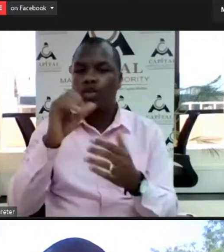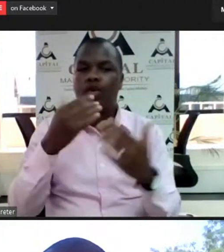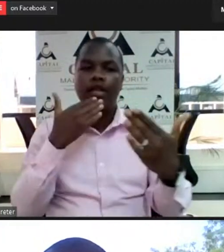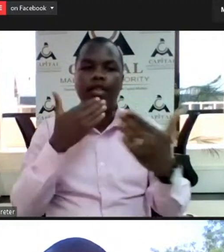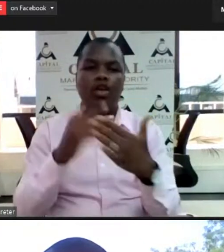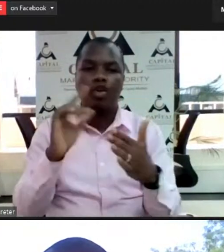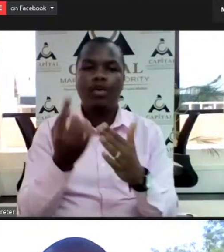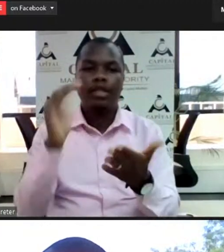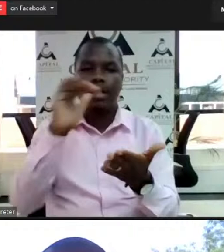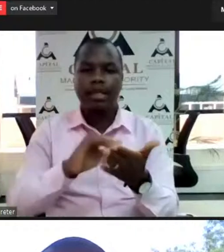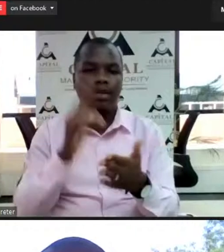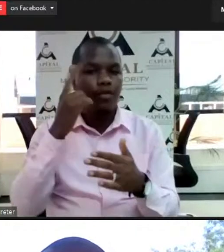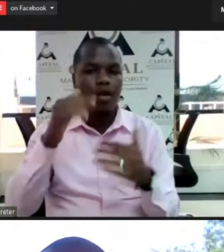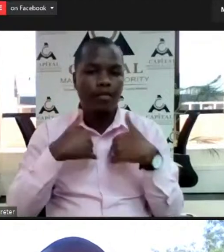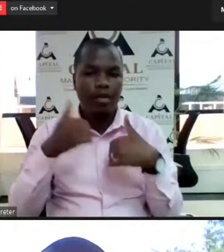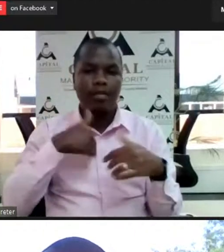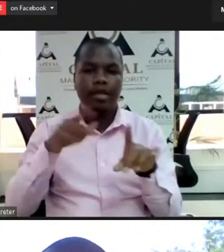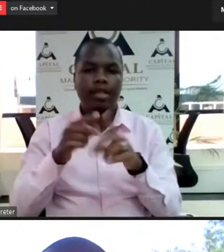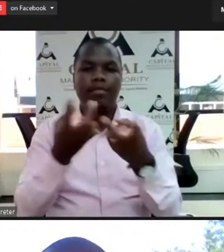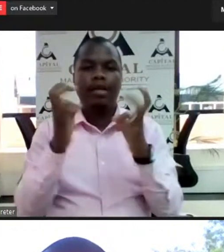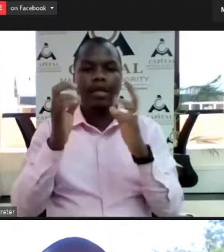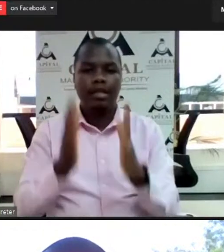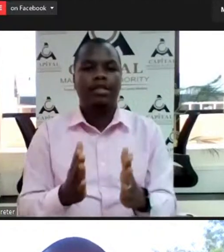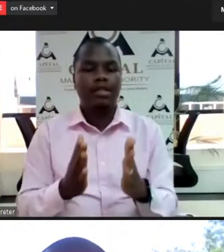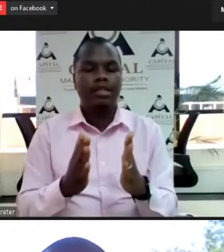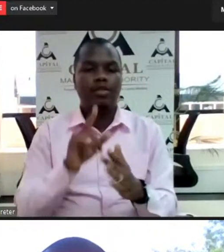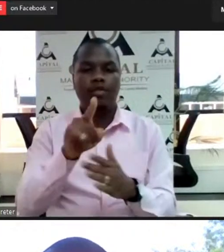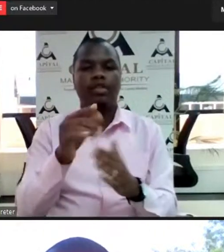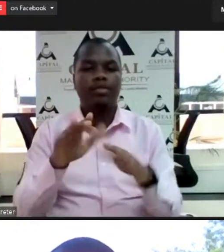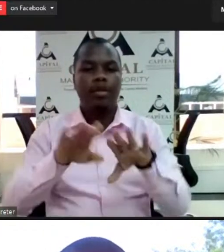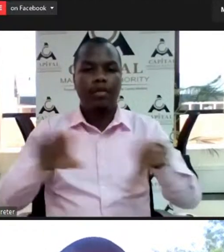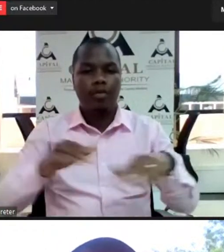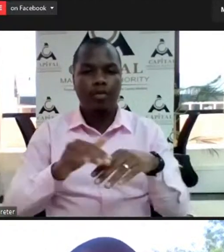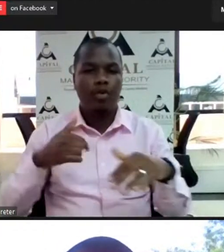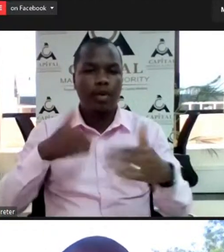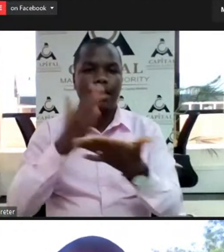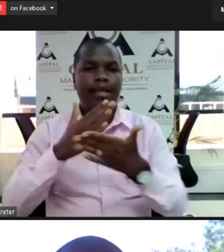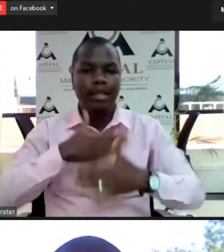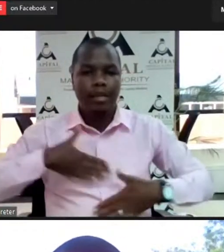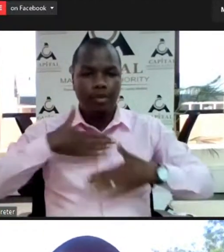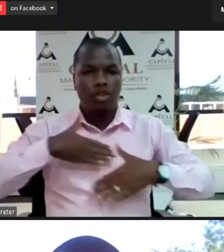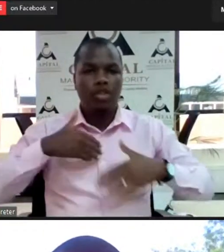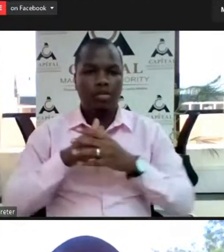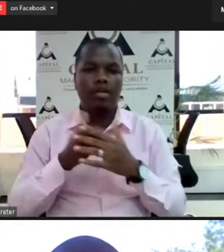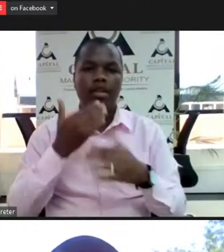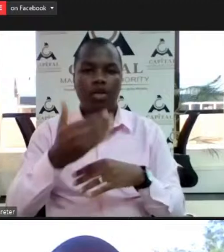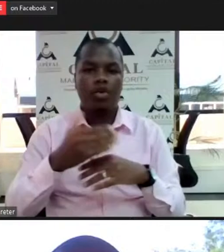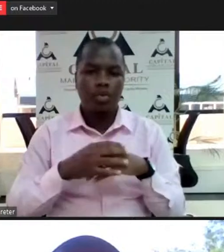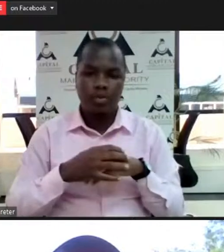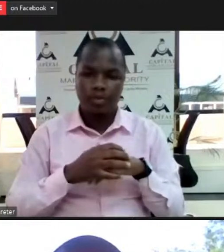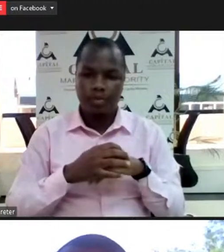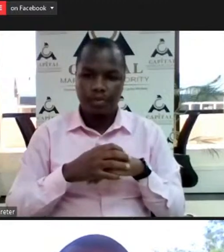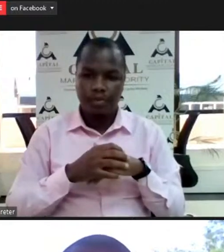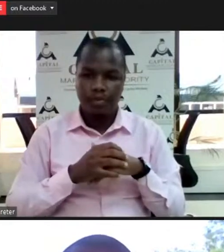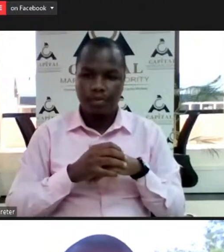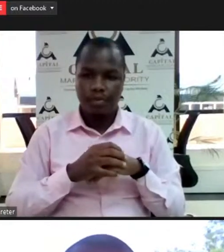once again for having me as a panelist on this platform. We really appreciate. Thank you.